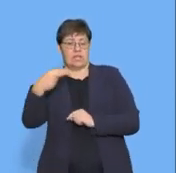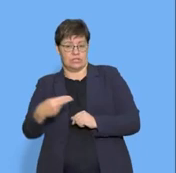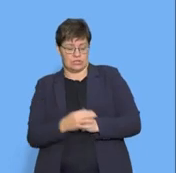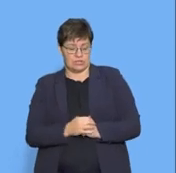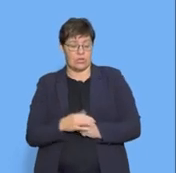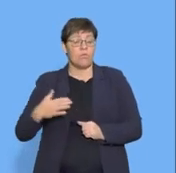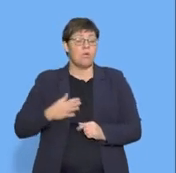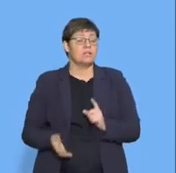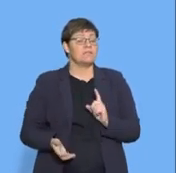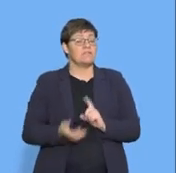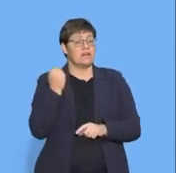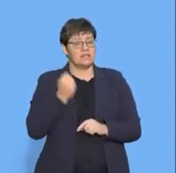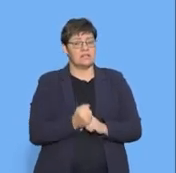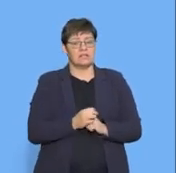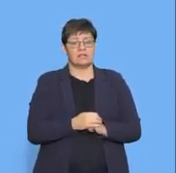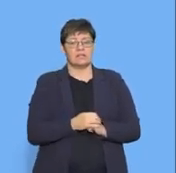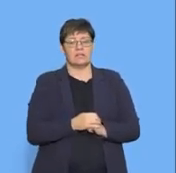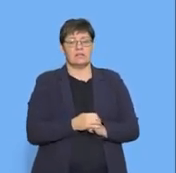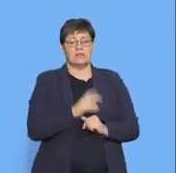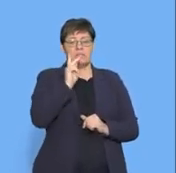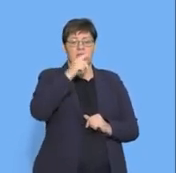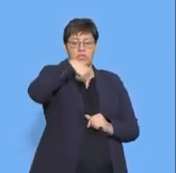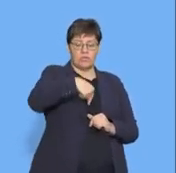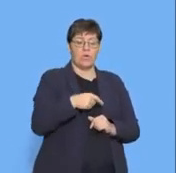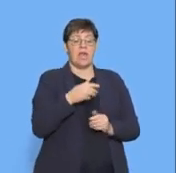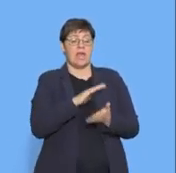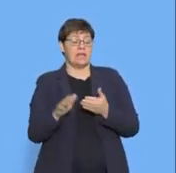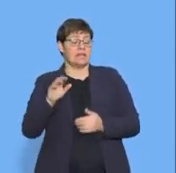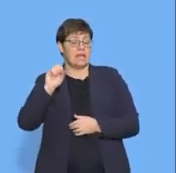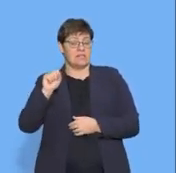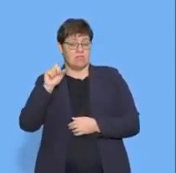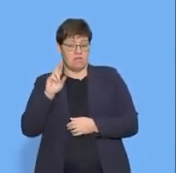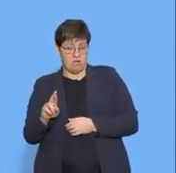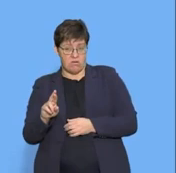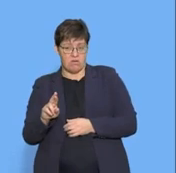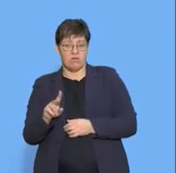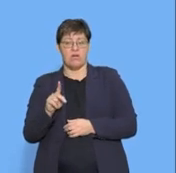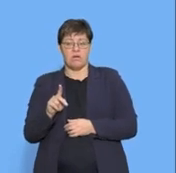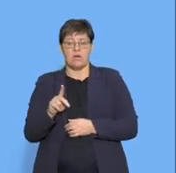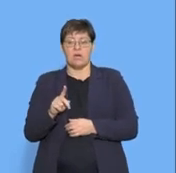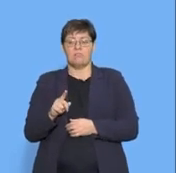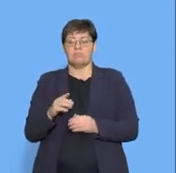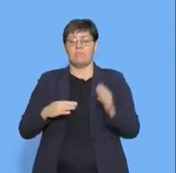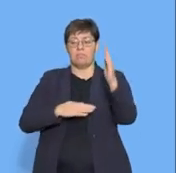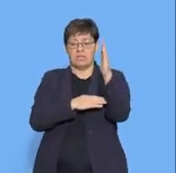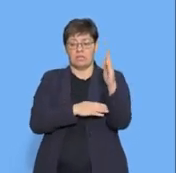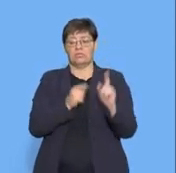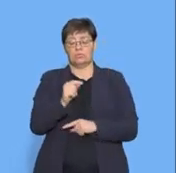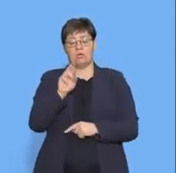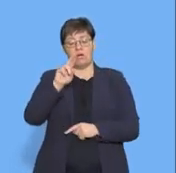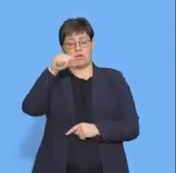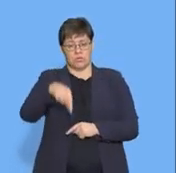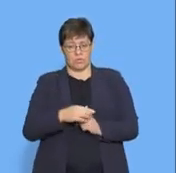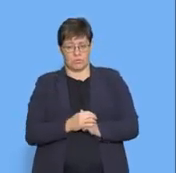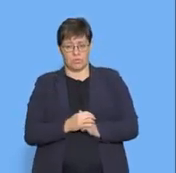H. Okay, and they want us to find, they're telling you PQ and SR are perpendicular to RQ, so they give us that this is 90, and